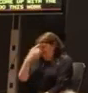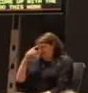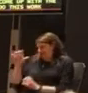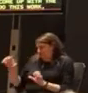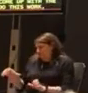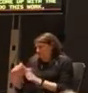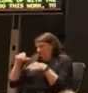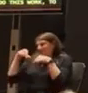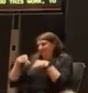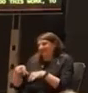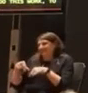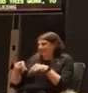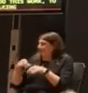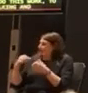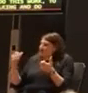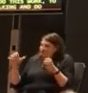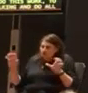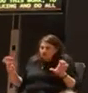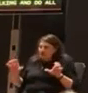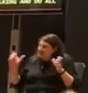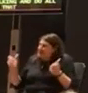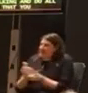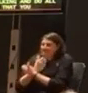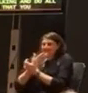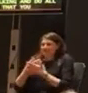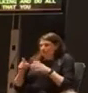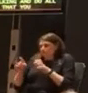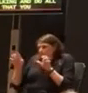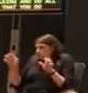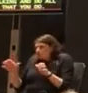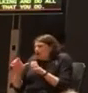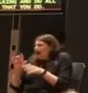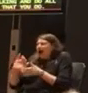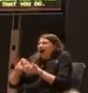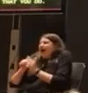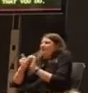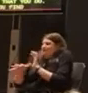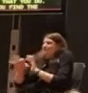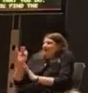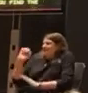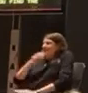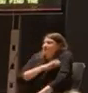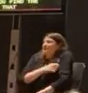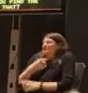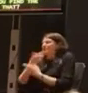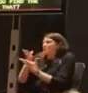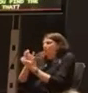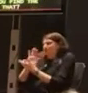walking, to do all the things that you do? Where do you find the energy for that? He would like some of that.